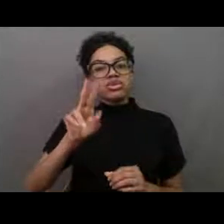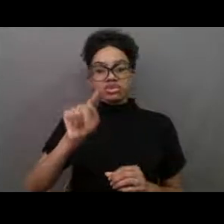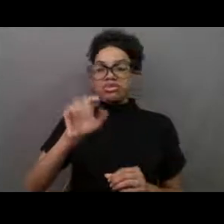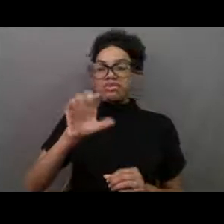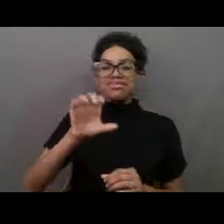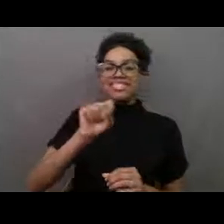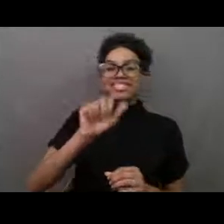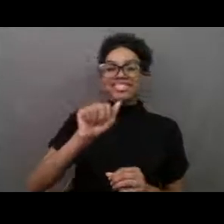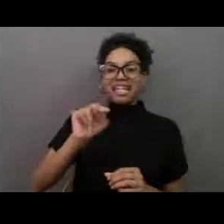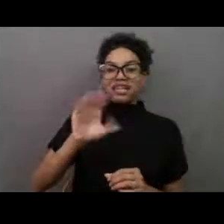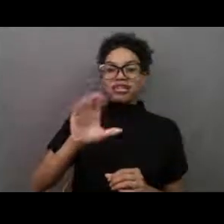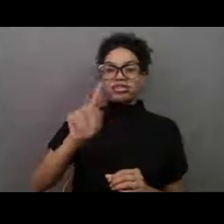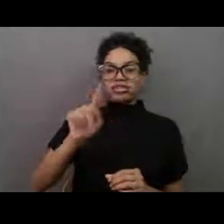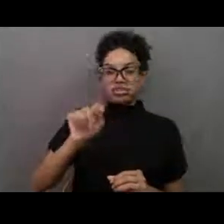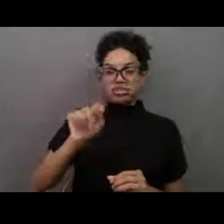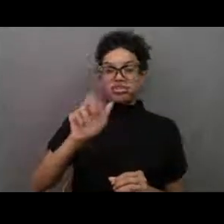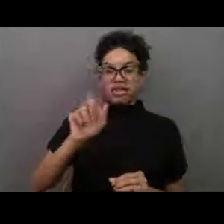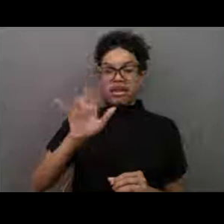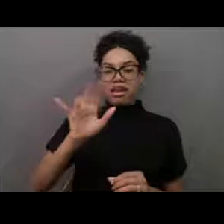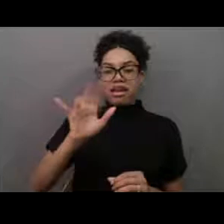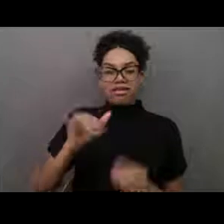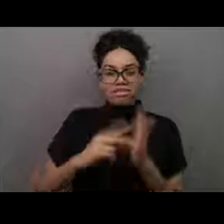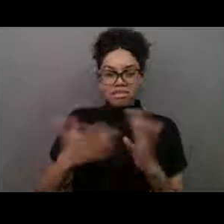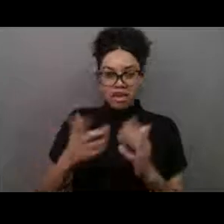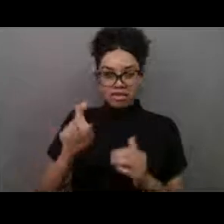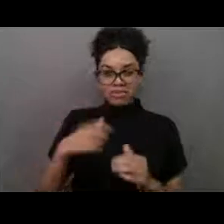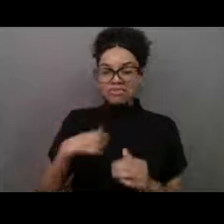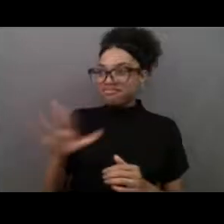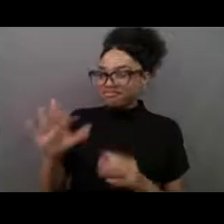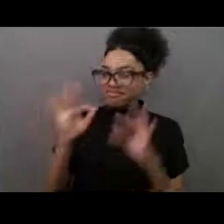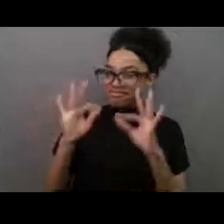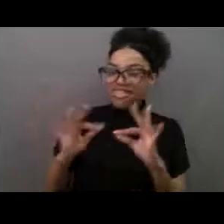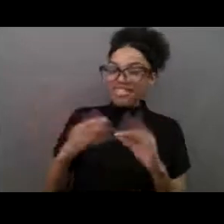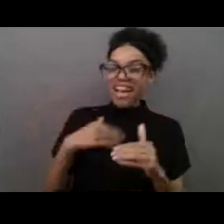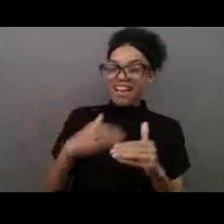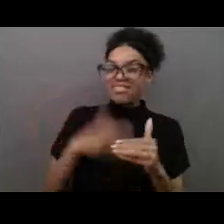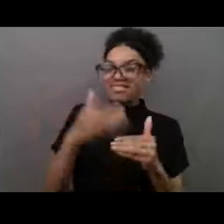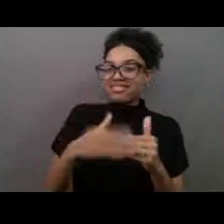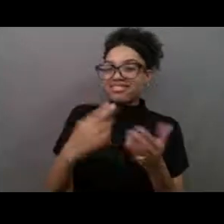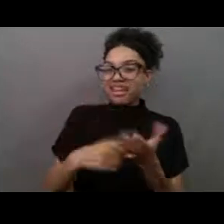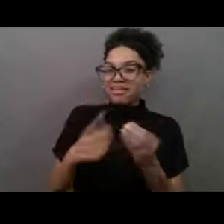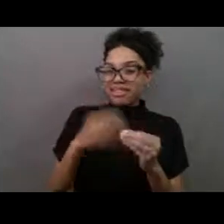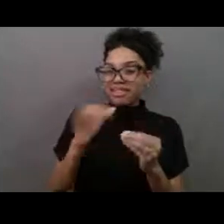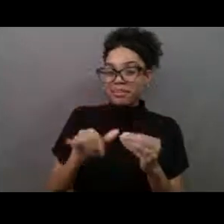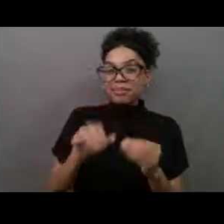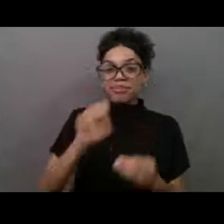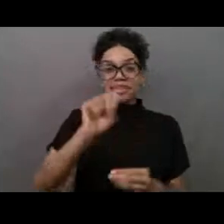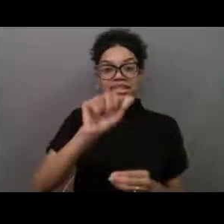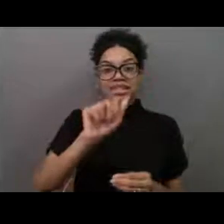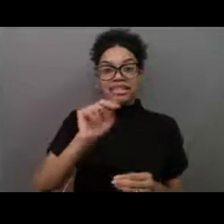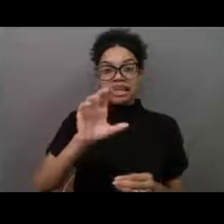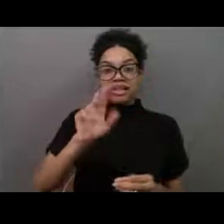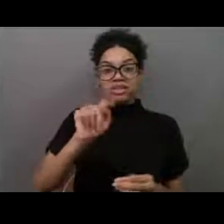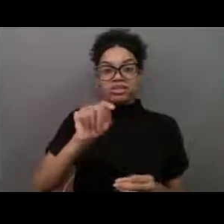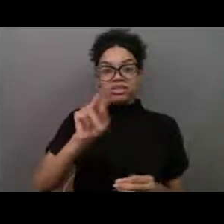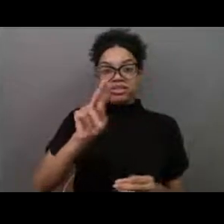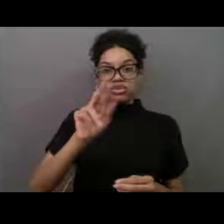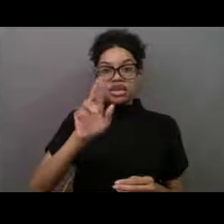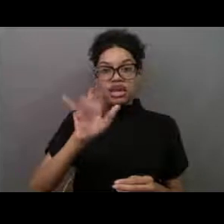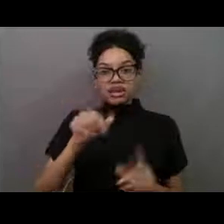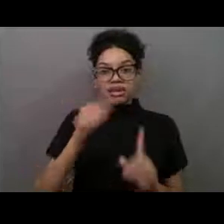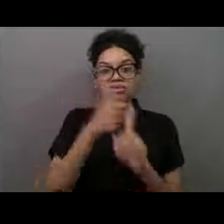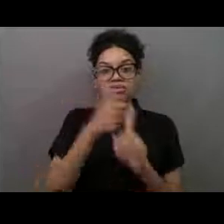that. Well, I am so glad you asked, because that's what I was going to cover next. National marine sanctuaries are kind of like national parks, but